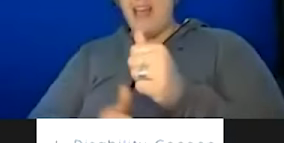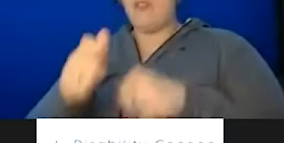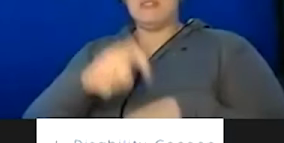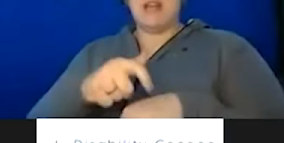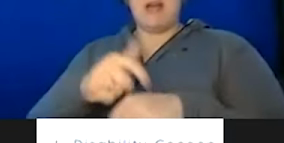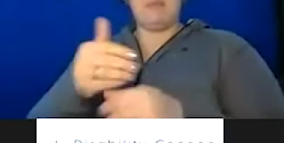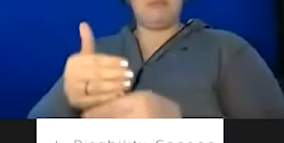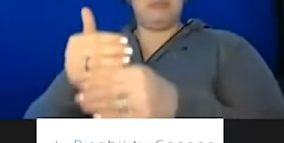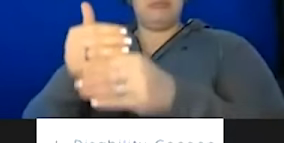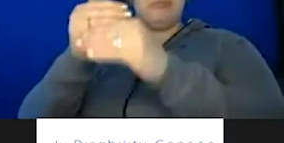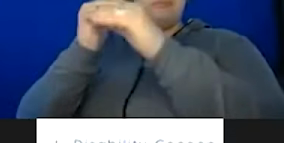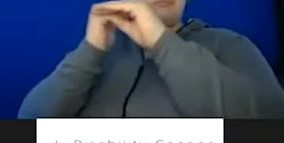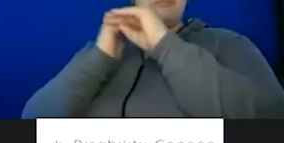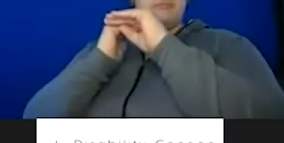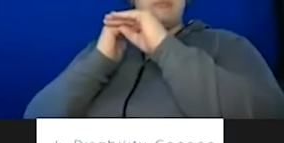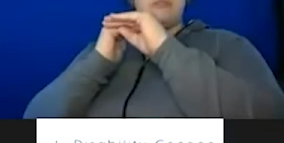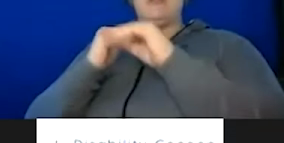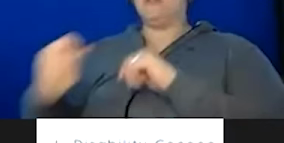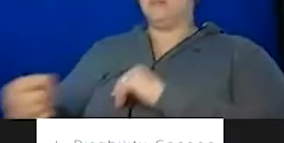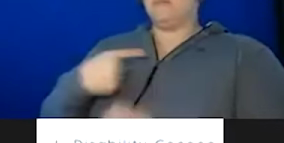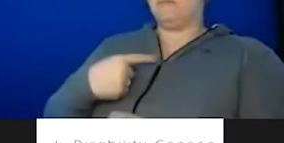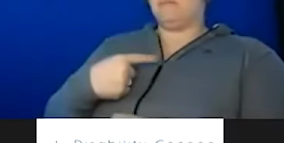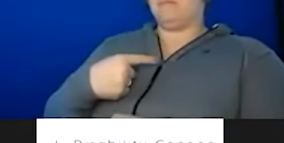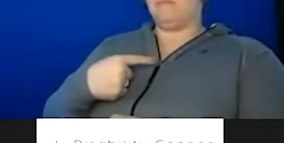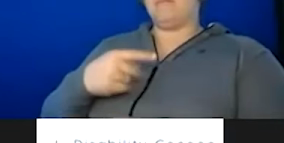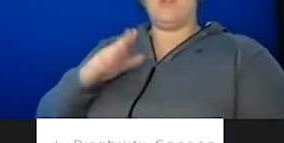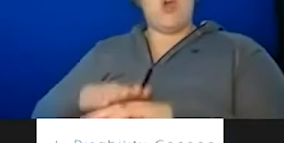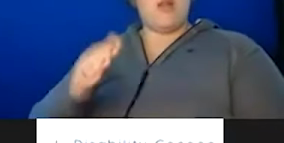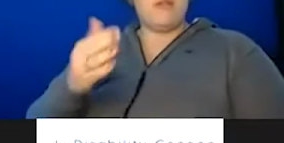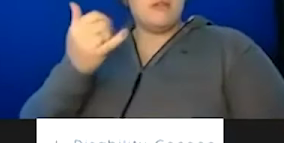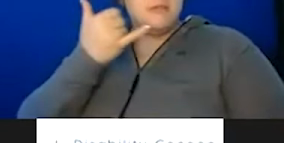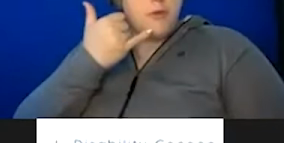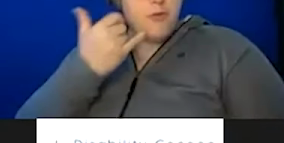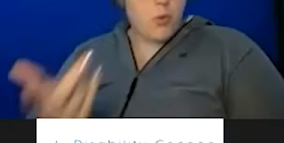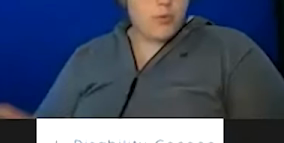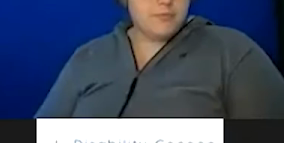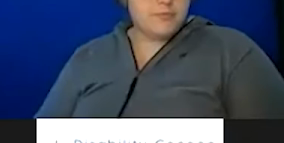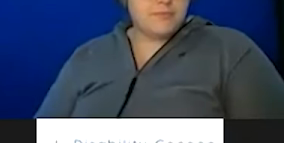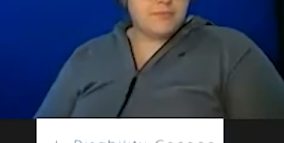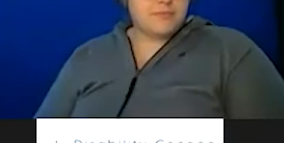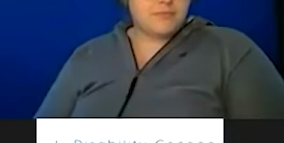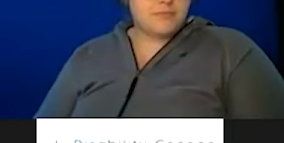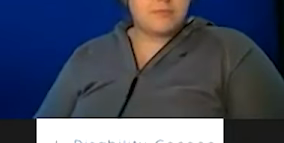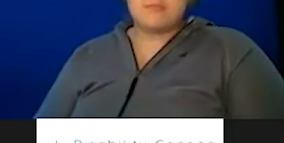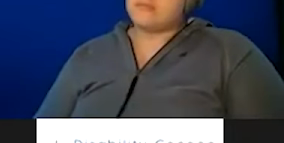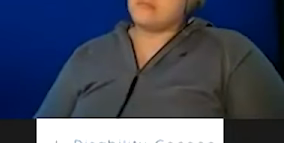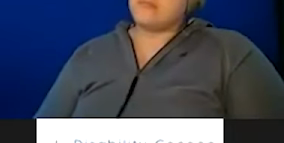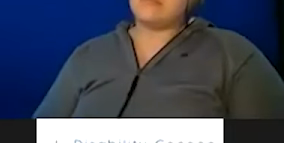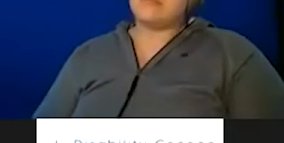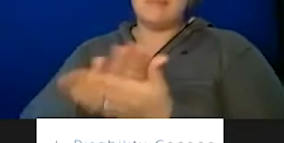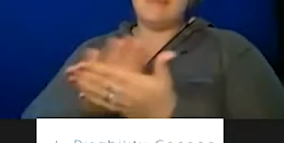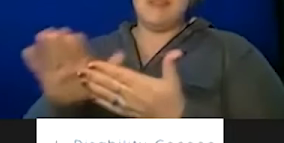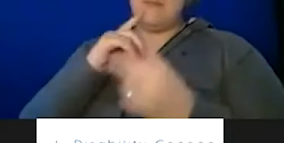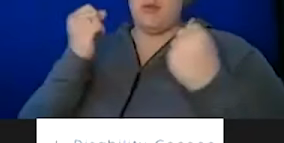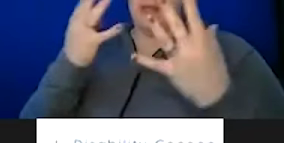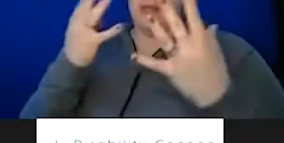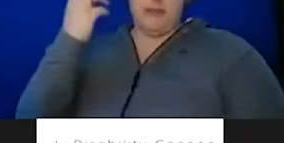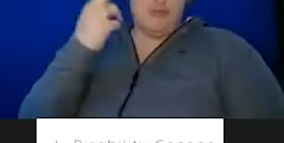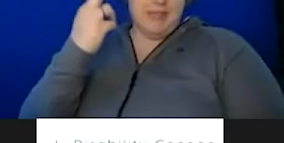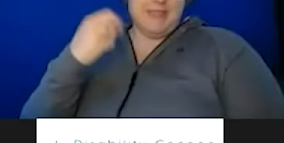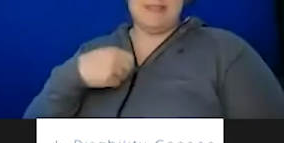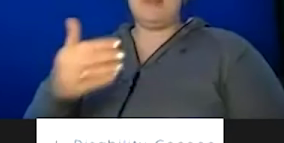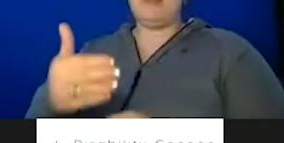you receive a notice on your smartphone. And that's handy for a number of reasons. First of all, it allows you to